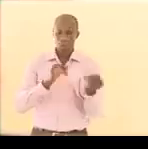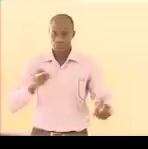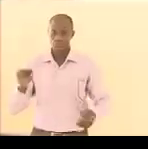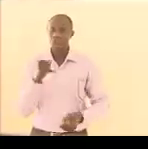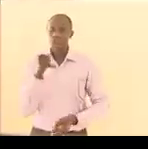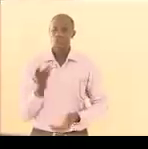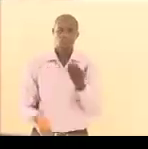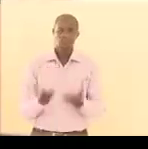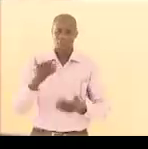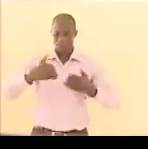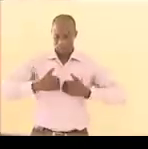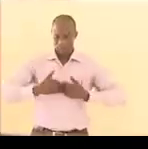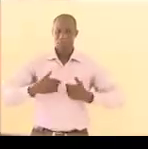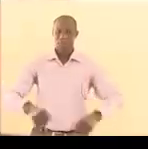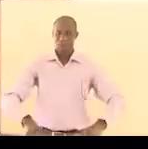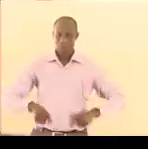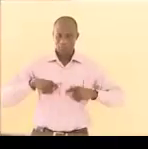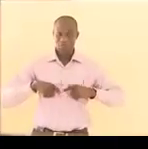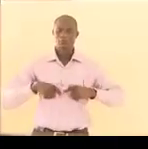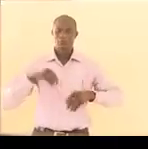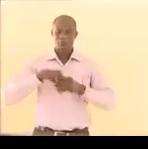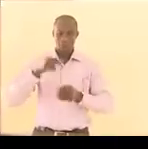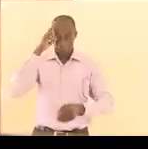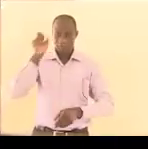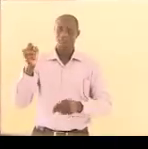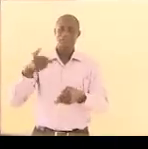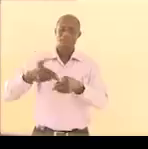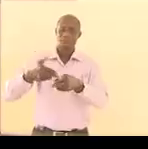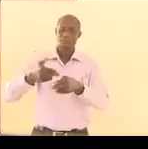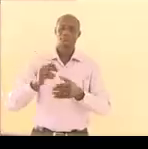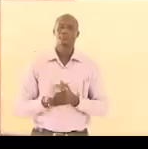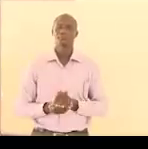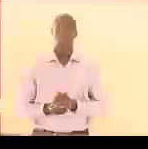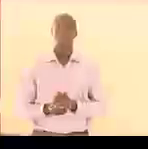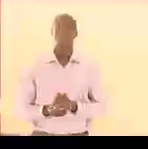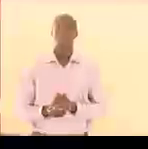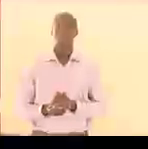believing you may have life in his name.